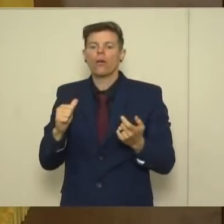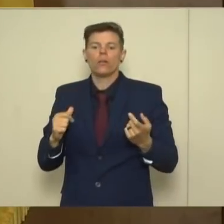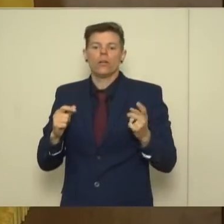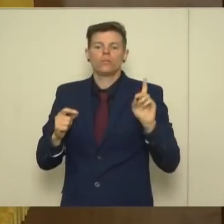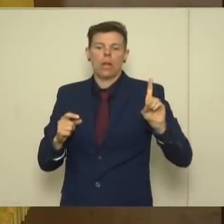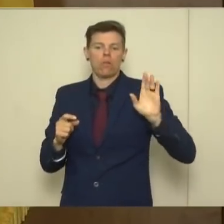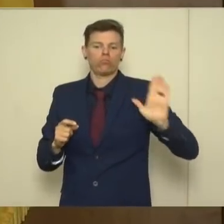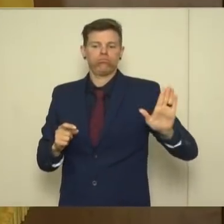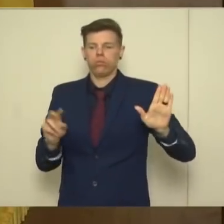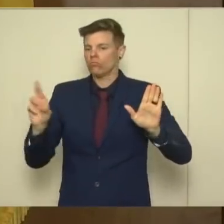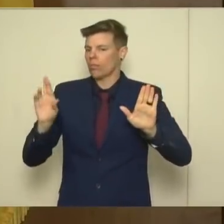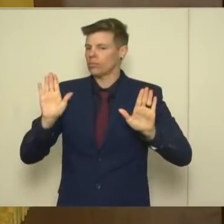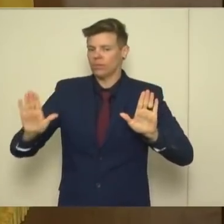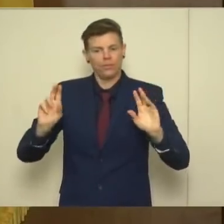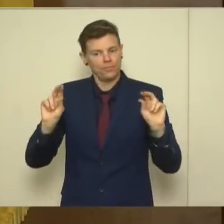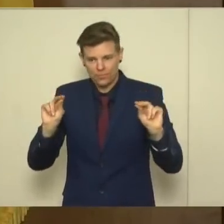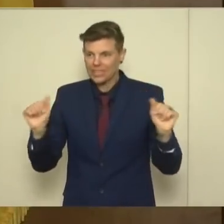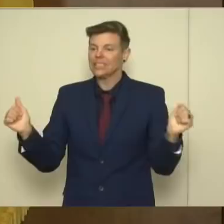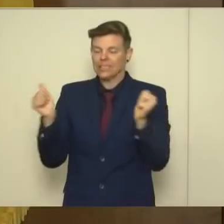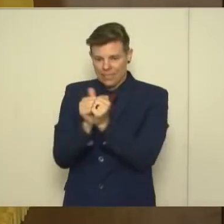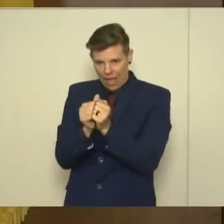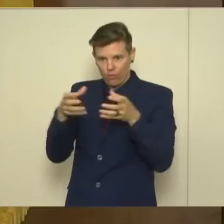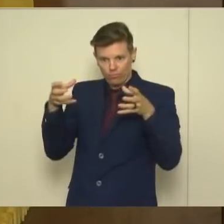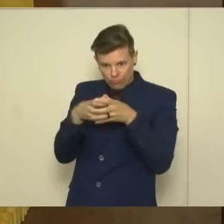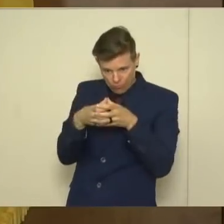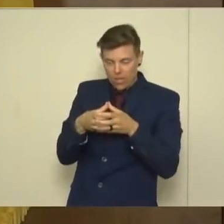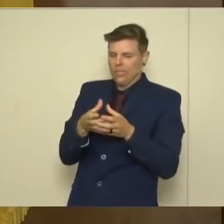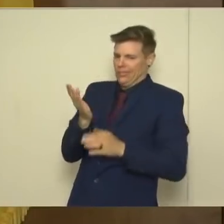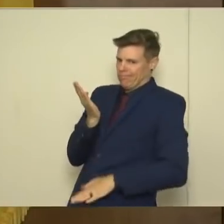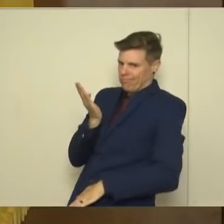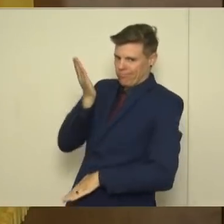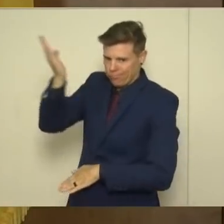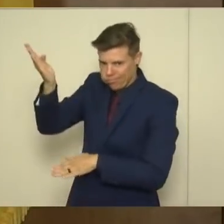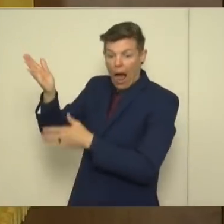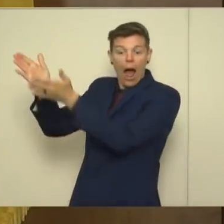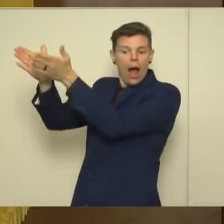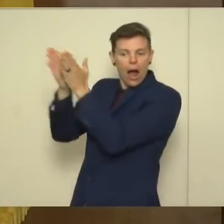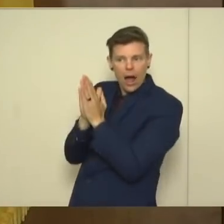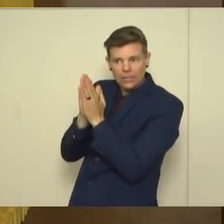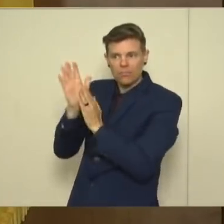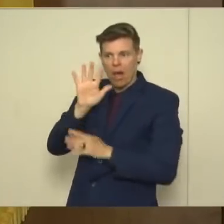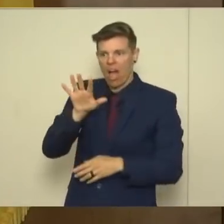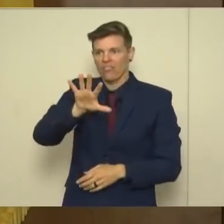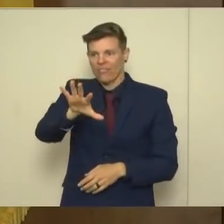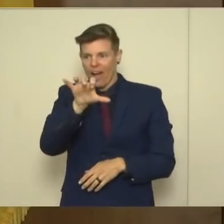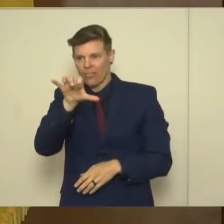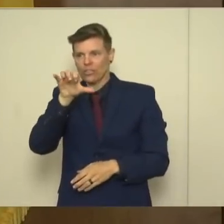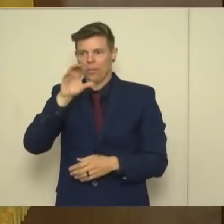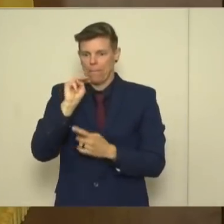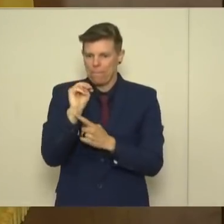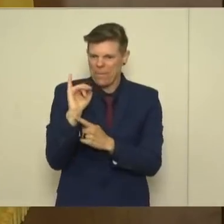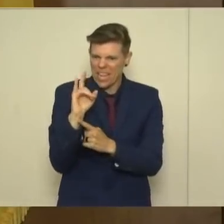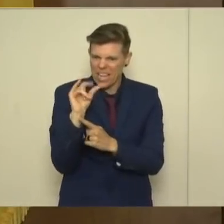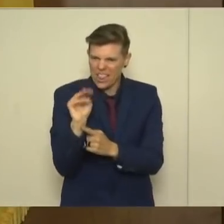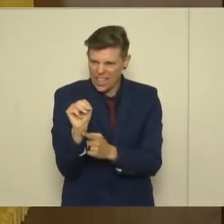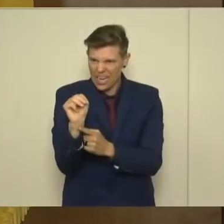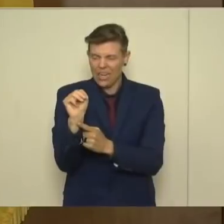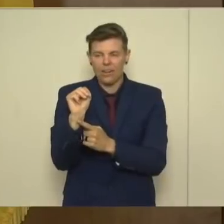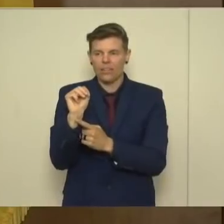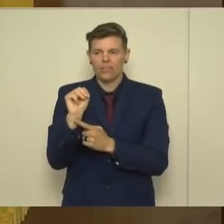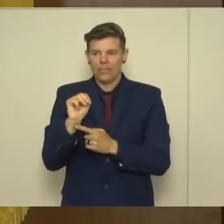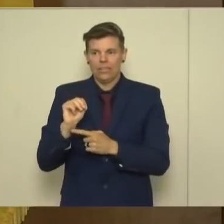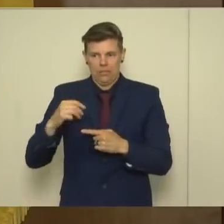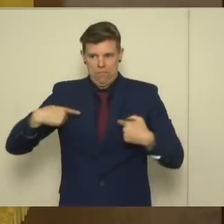Association is asking for $500 million, billion dollars,